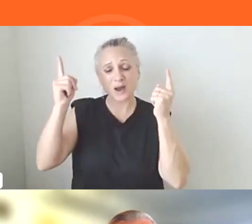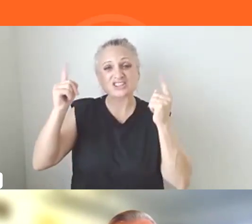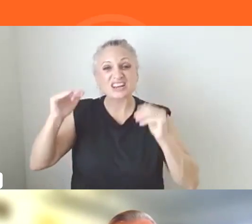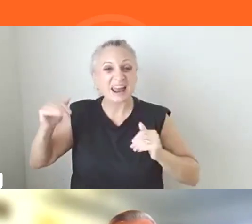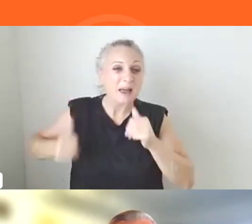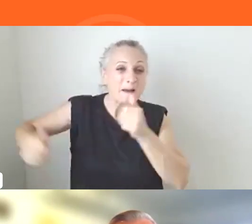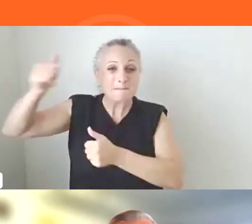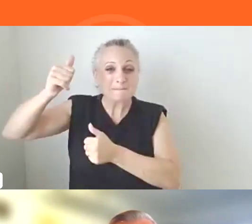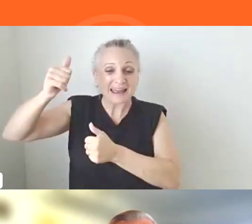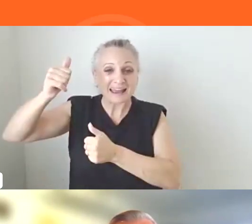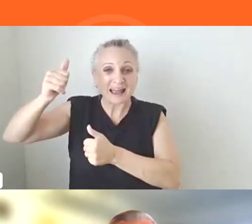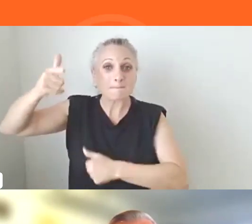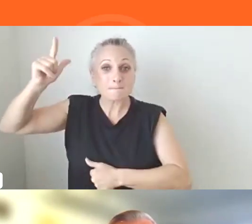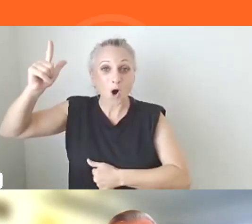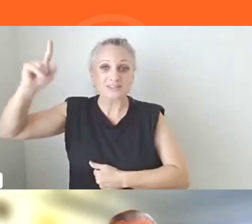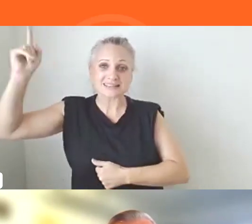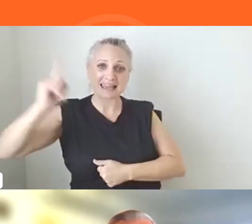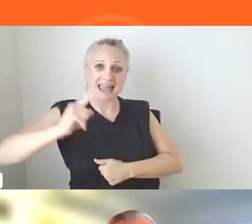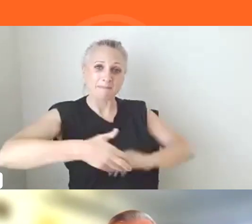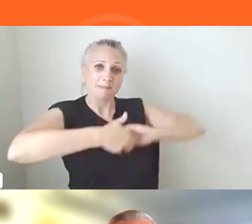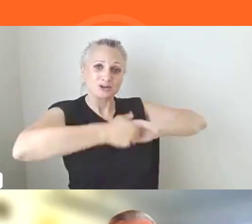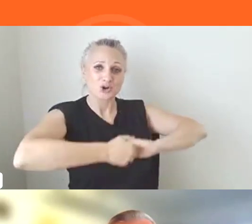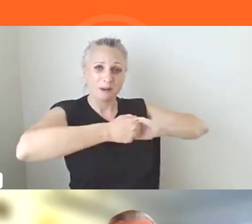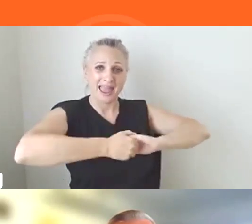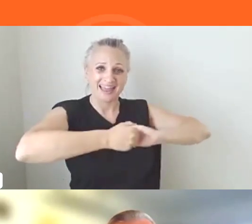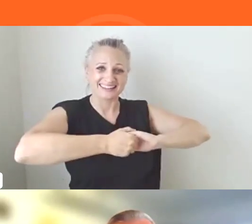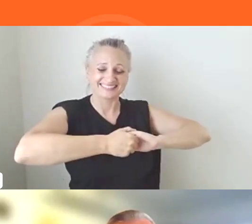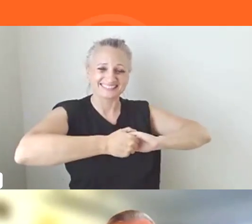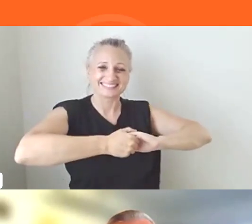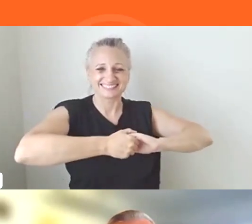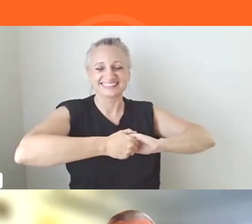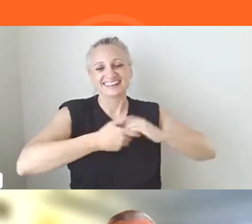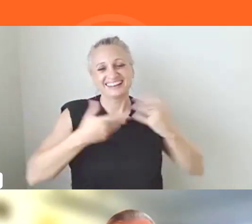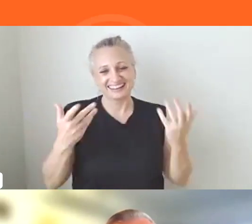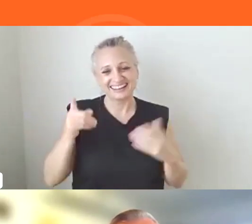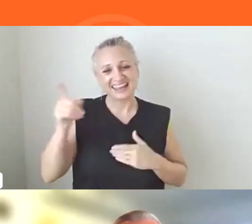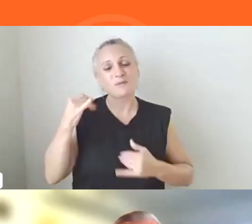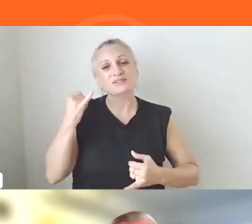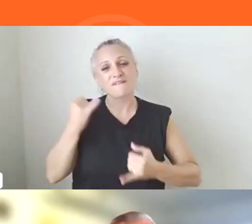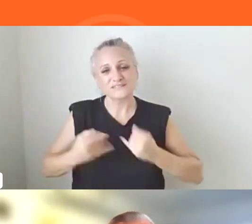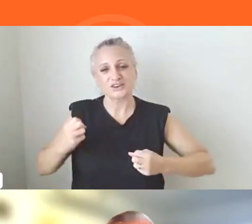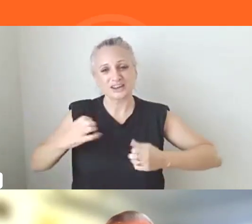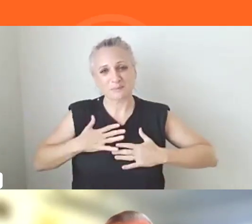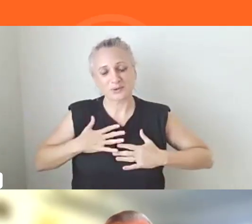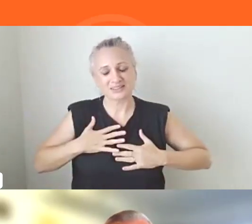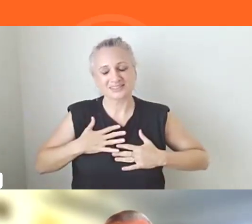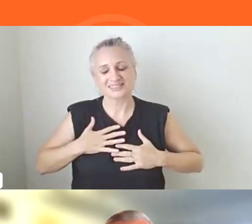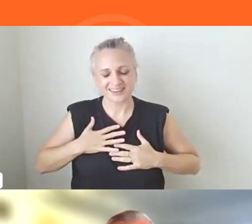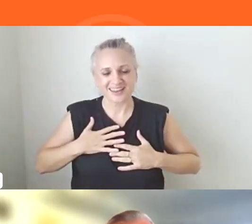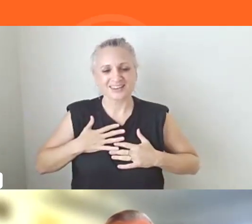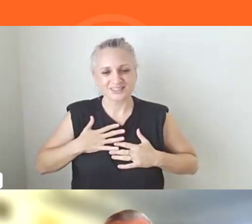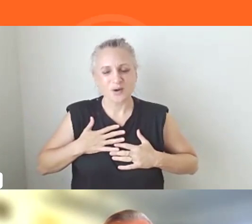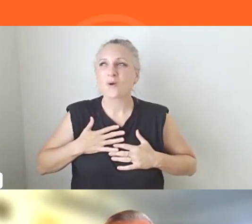the Ducks that year. So, he was like very impressed. So yeah, and just getting. But I still